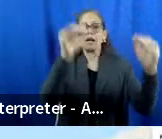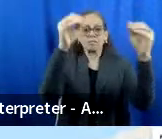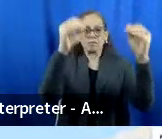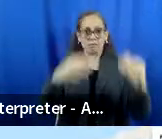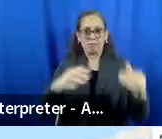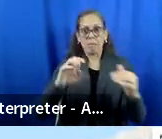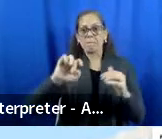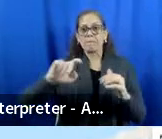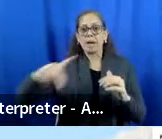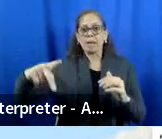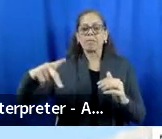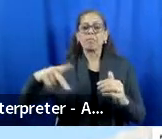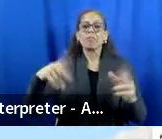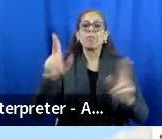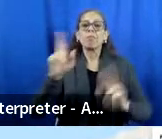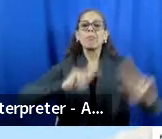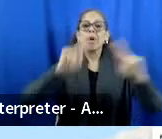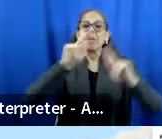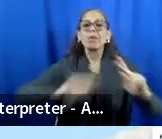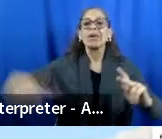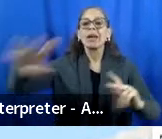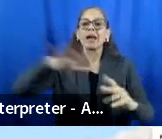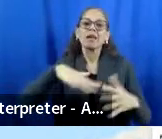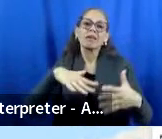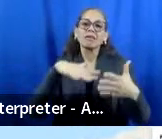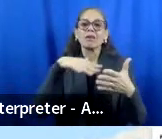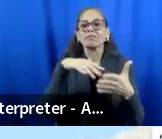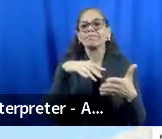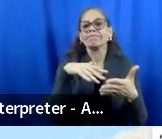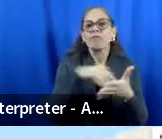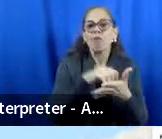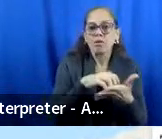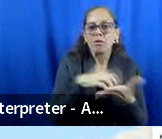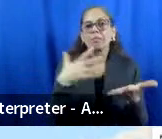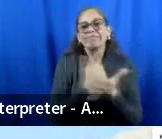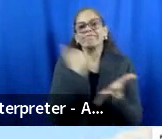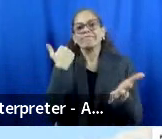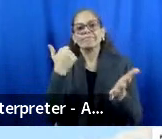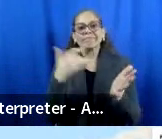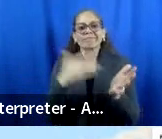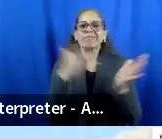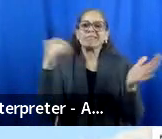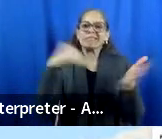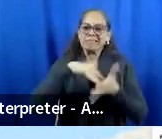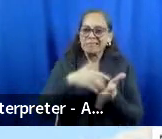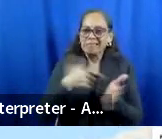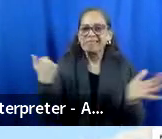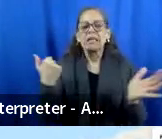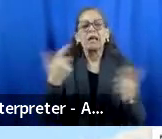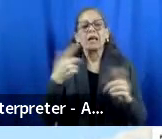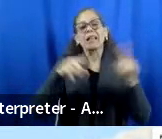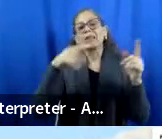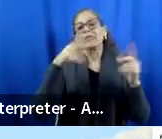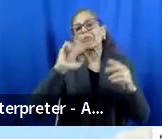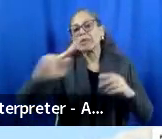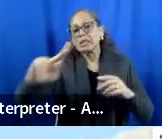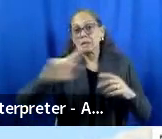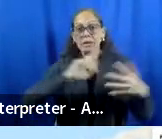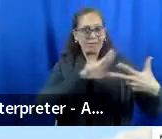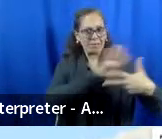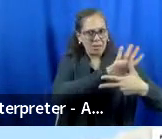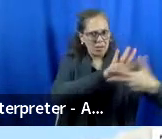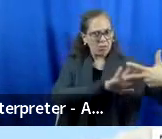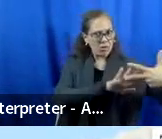Population Vulnerability. This again is one of the terms of the three categories of risk factors that we talked about on the last